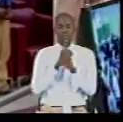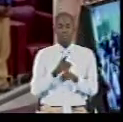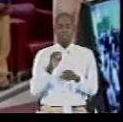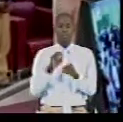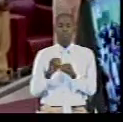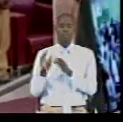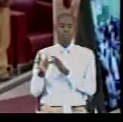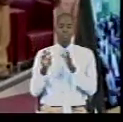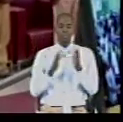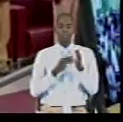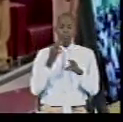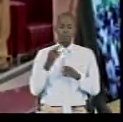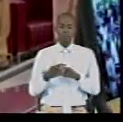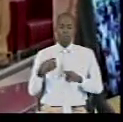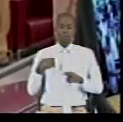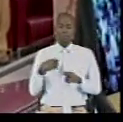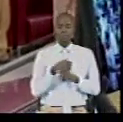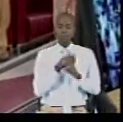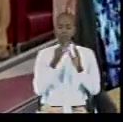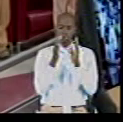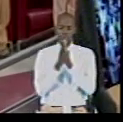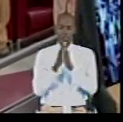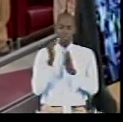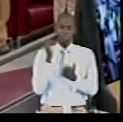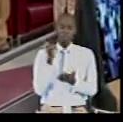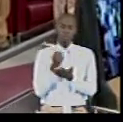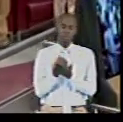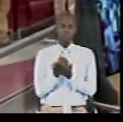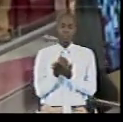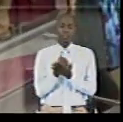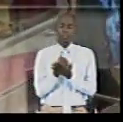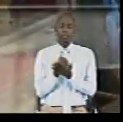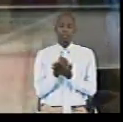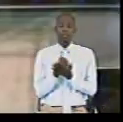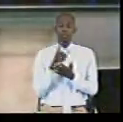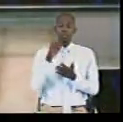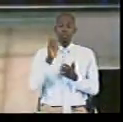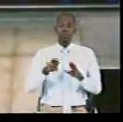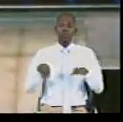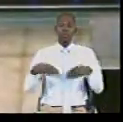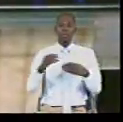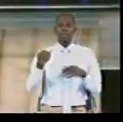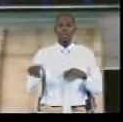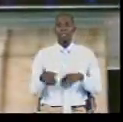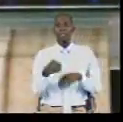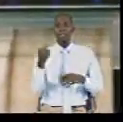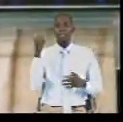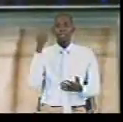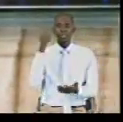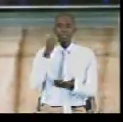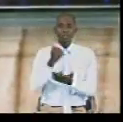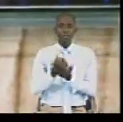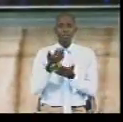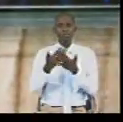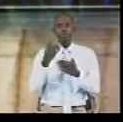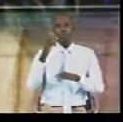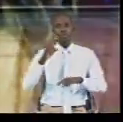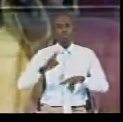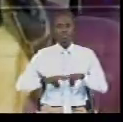Jesus' name we pray. Amen. You must give me another amen before you sit down.